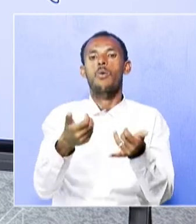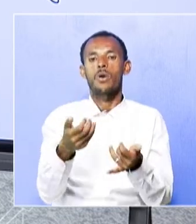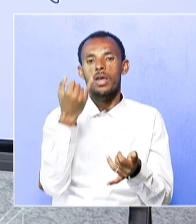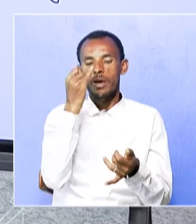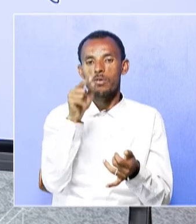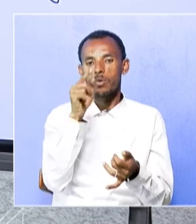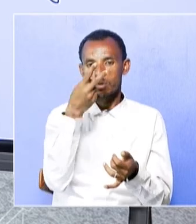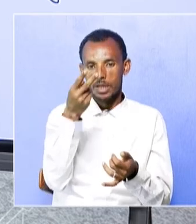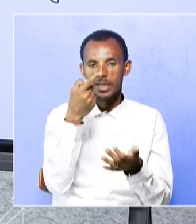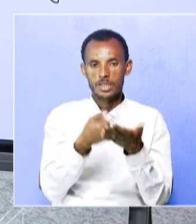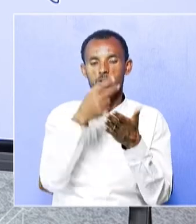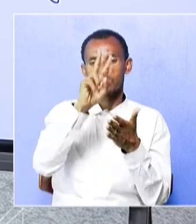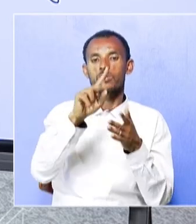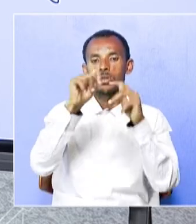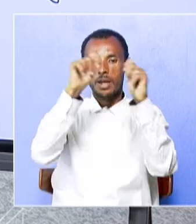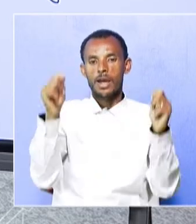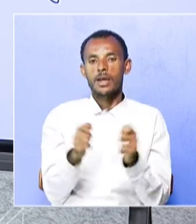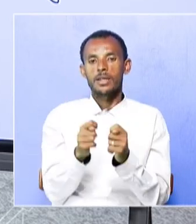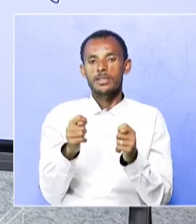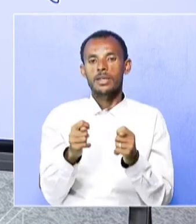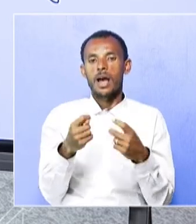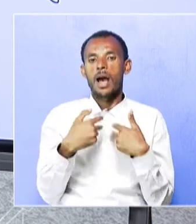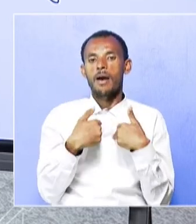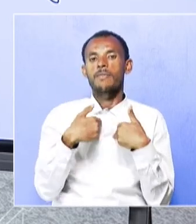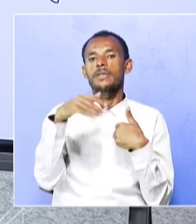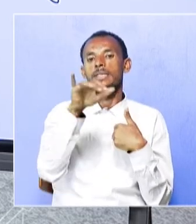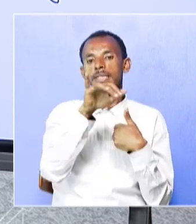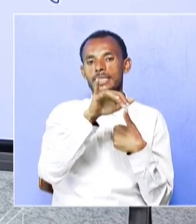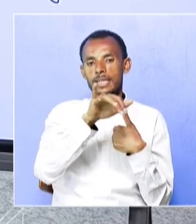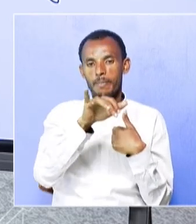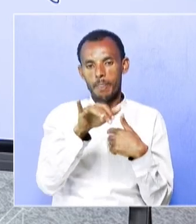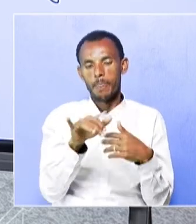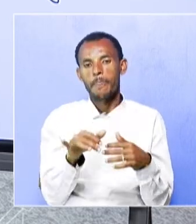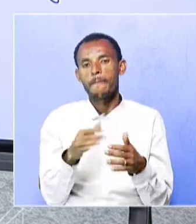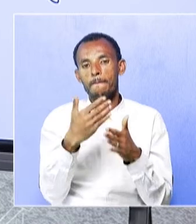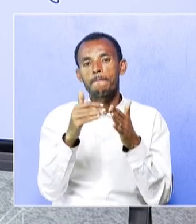If you see, these two triangles have some common angles, A.